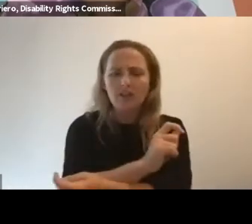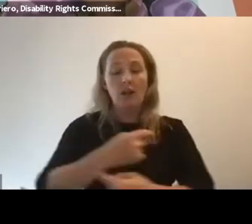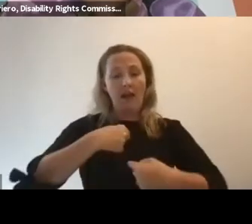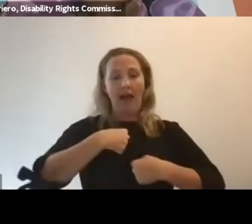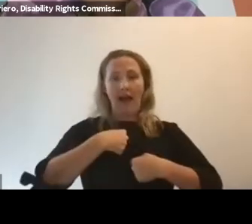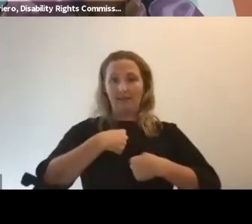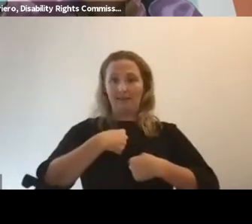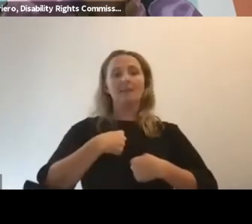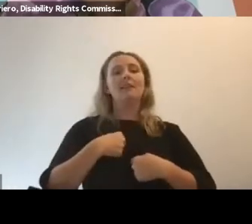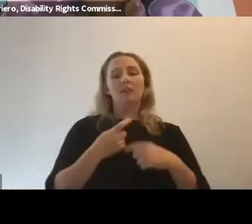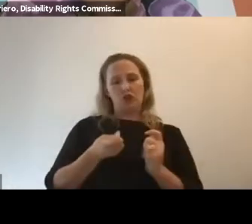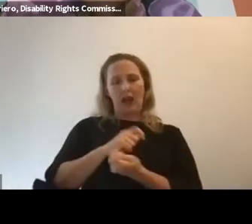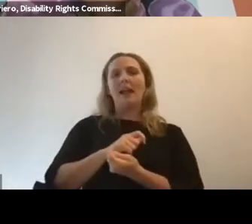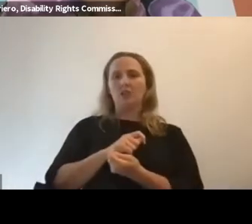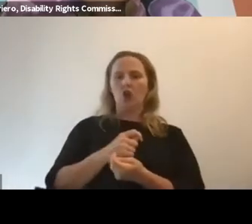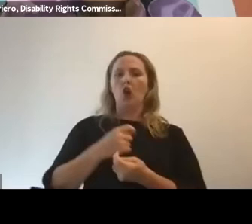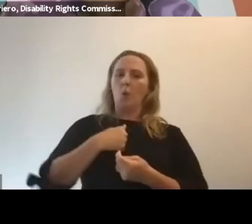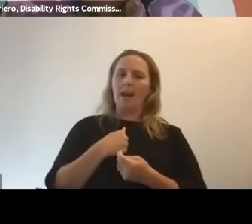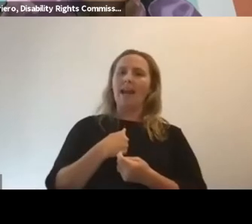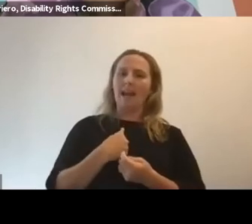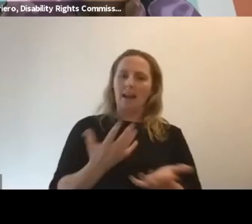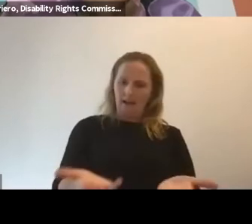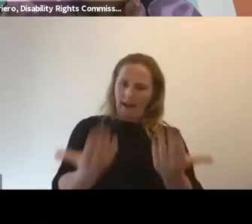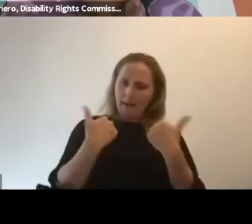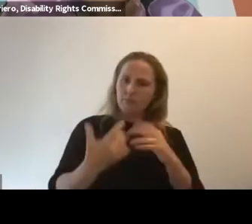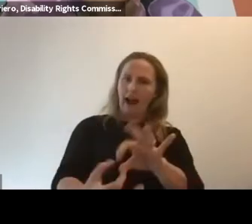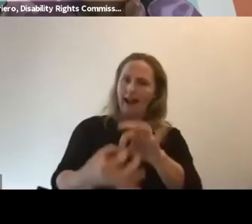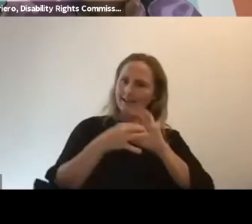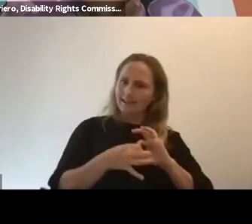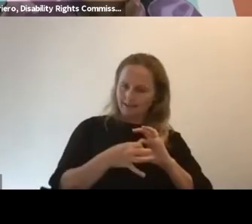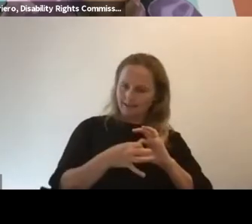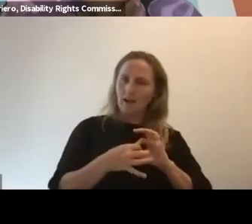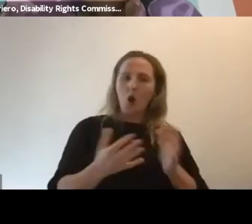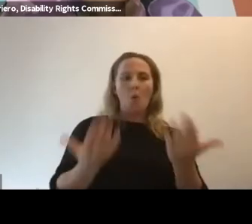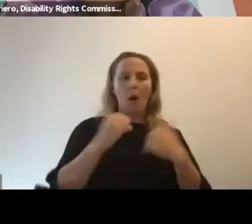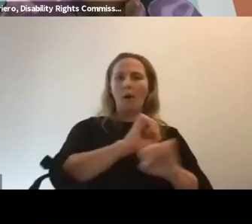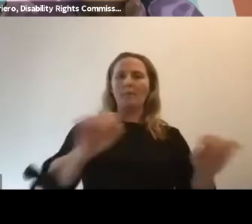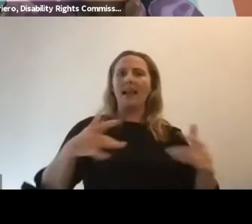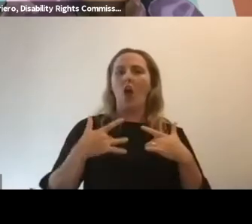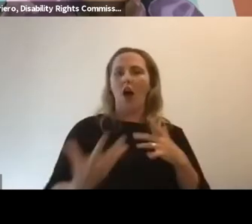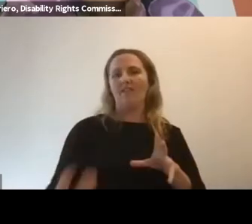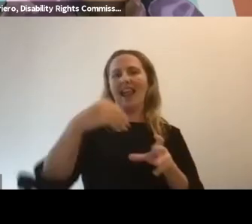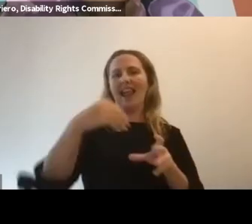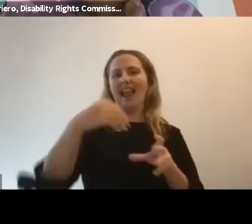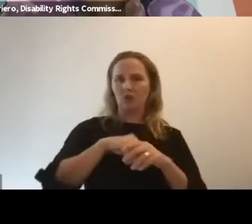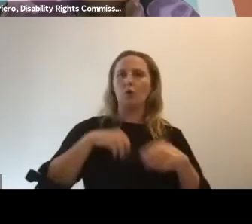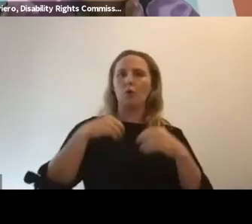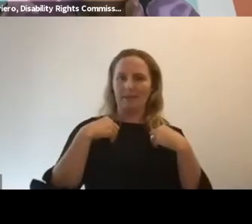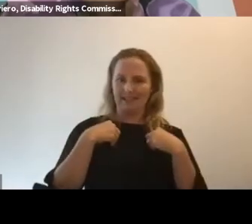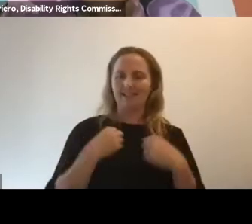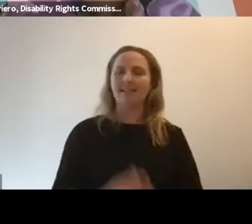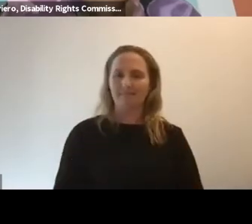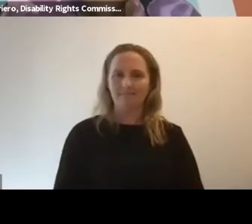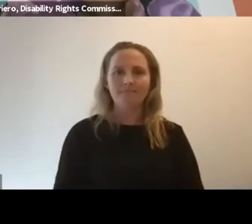welcome their life and into the world that we have as in business. I wanted